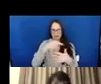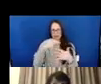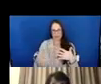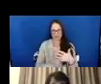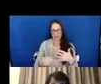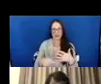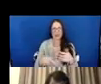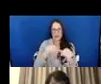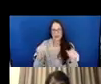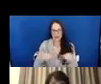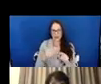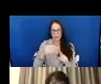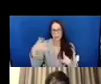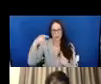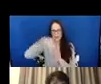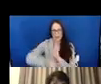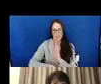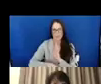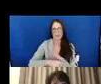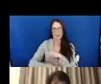along with examples from the data.